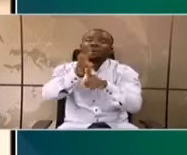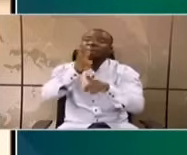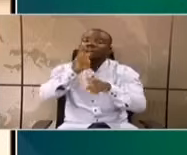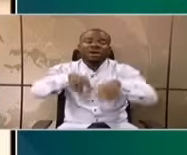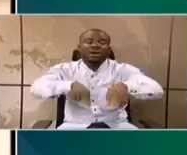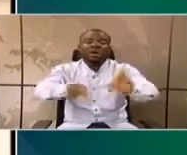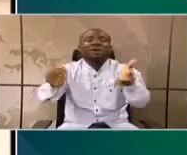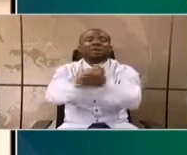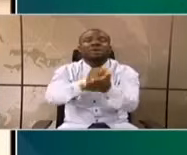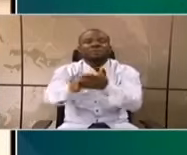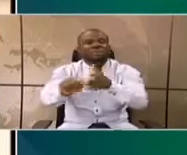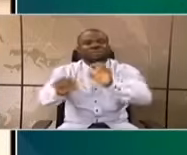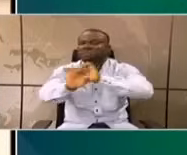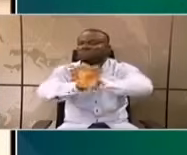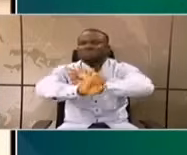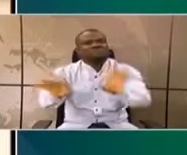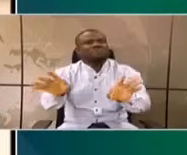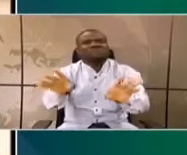takwa.